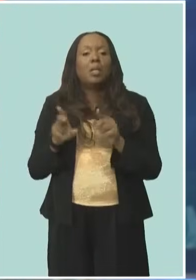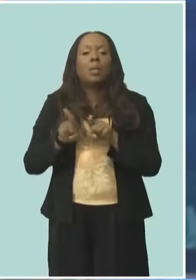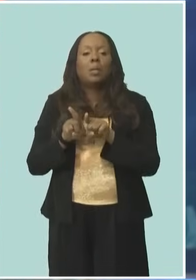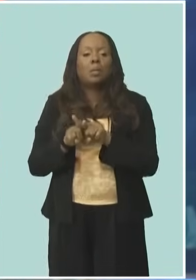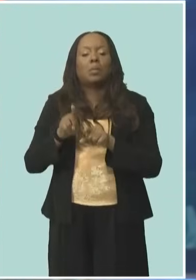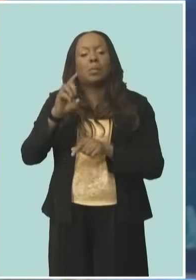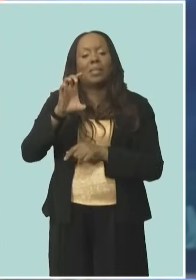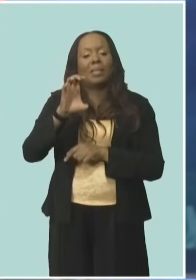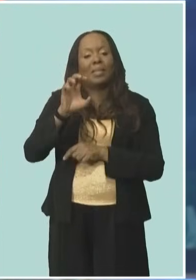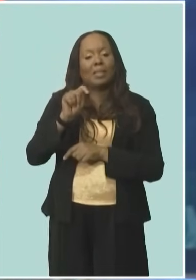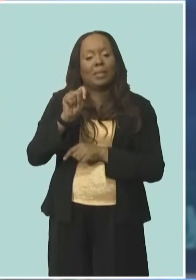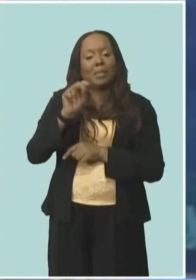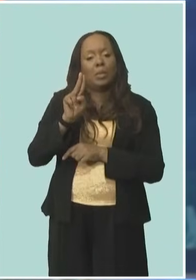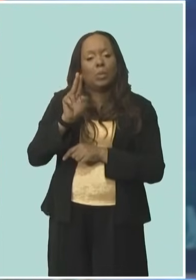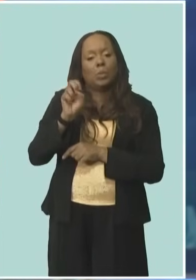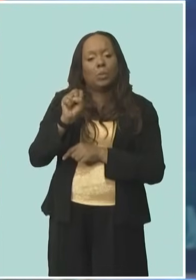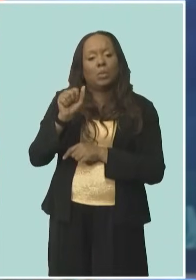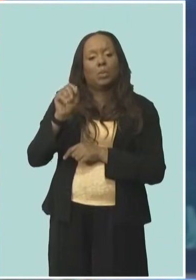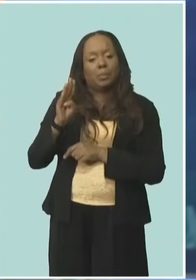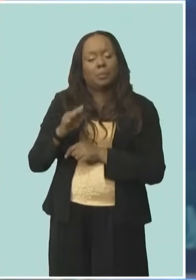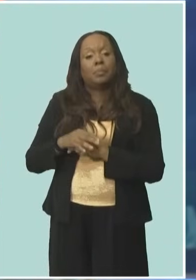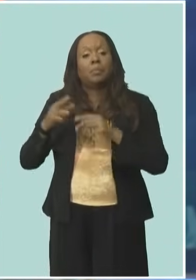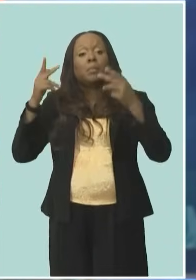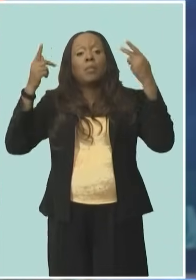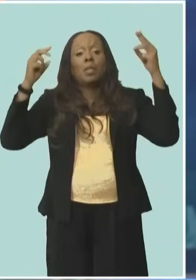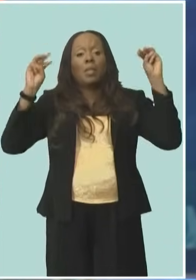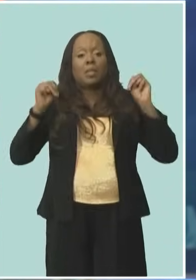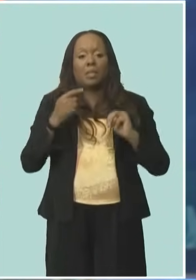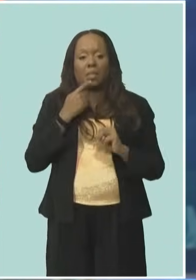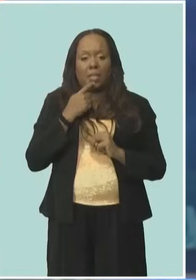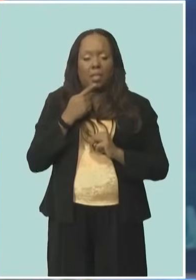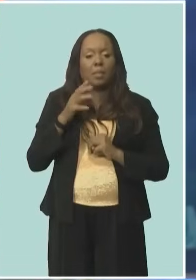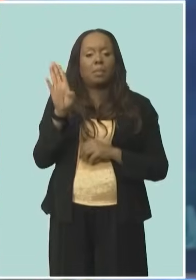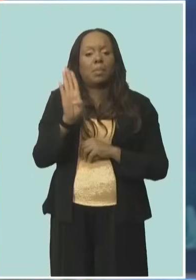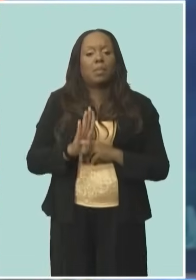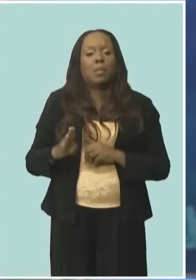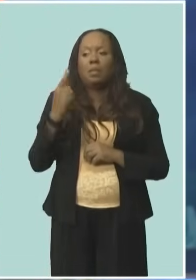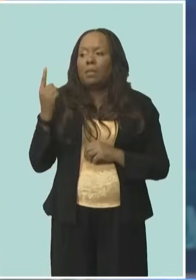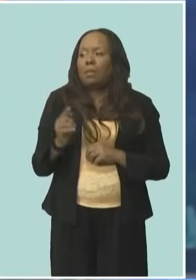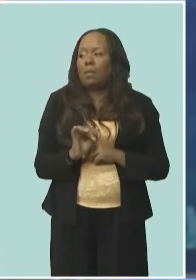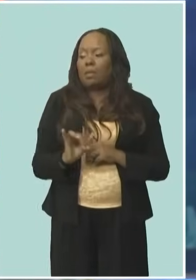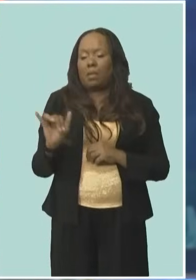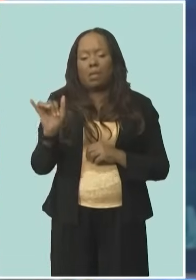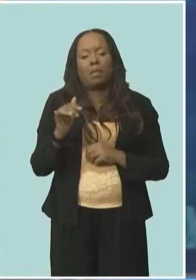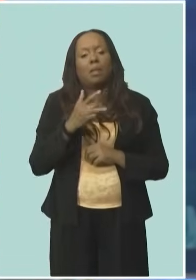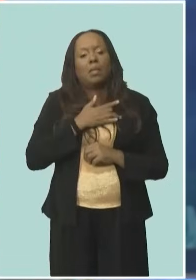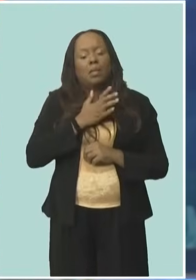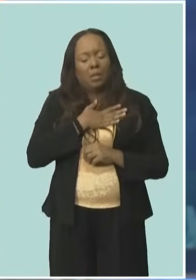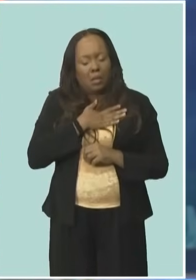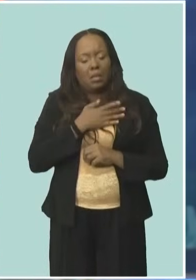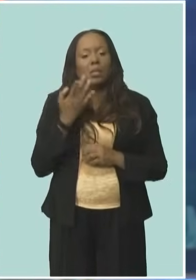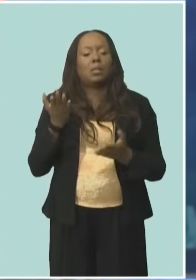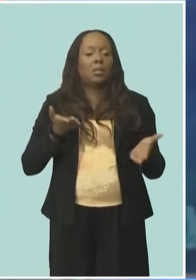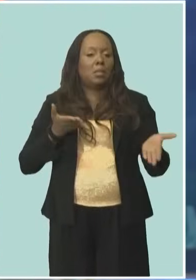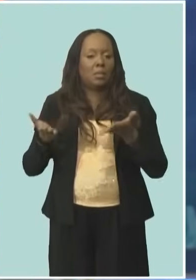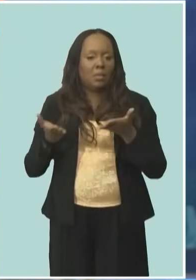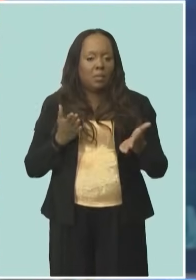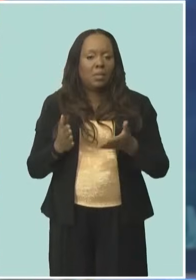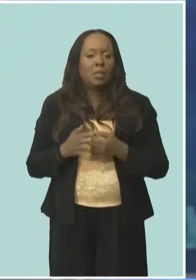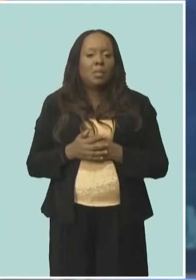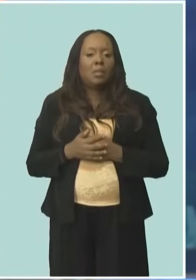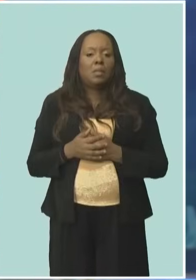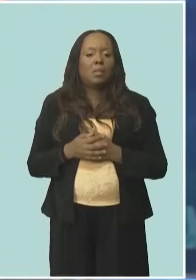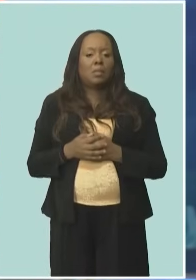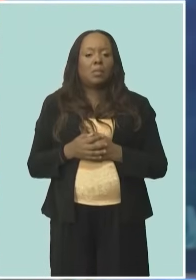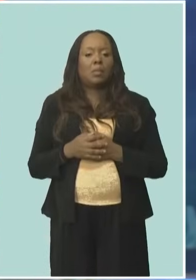Staff Associations. Prime Minister Motley says the nation is forever indebted to his service, adding that even the prestigious